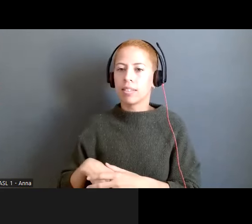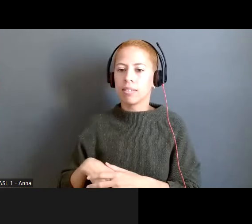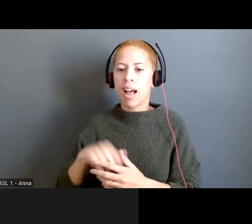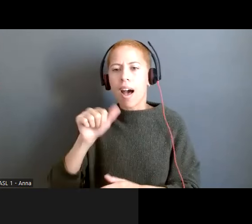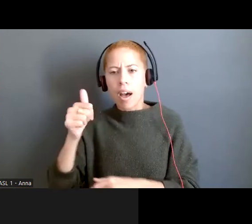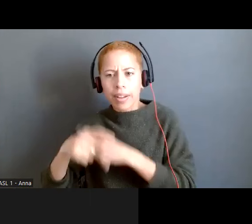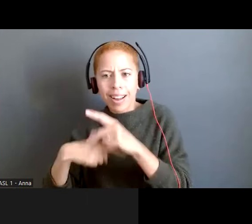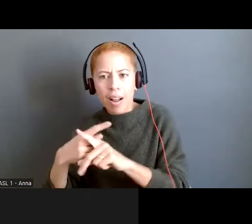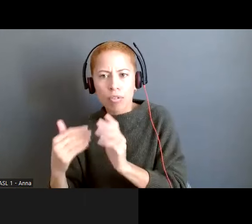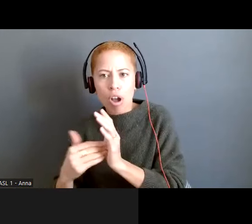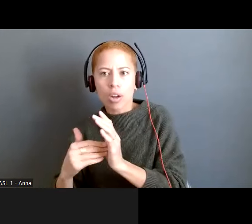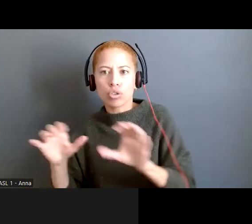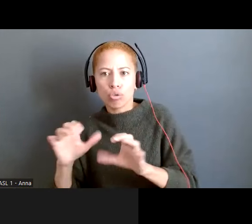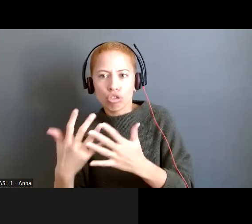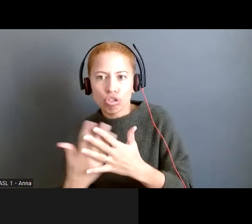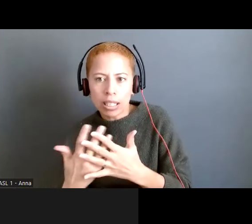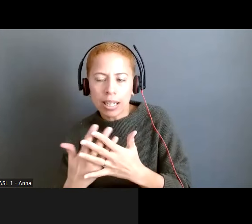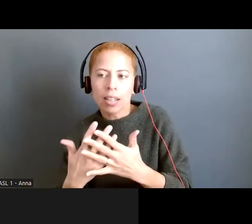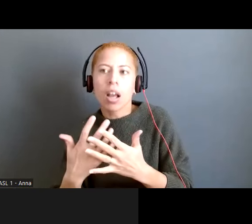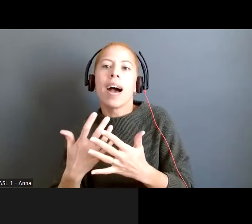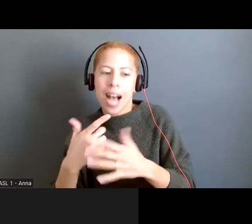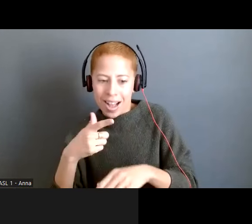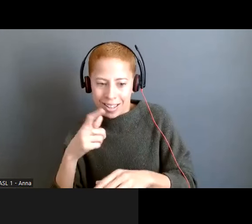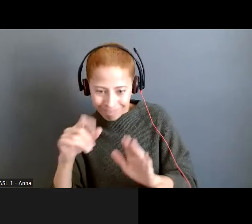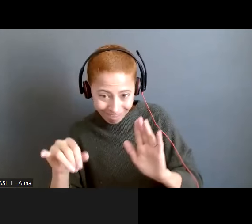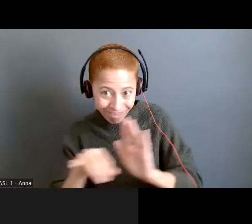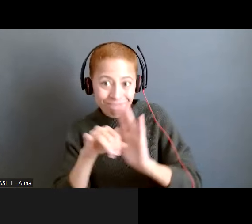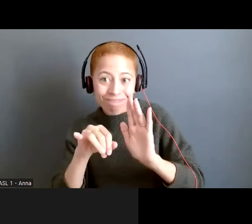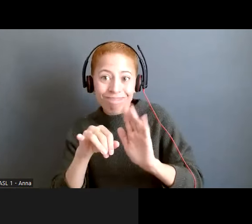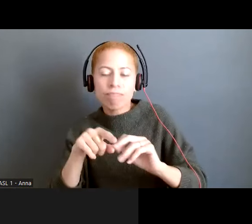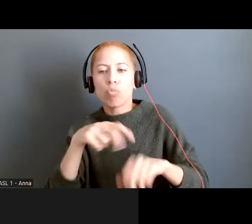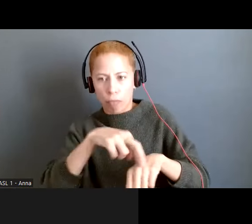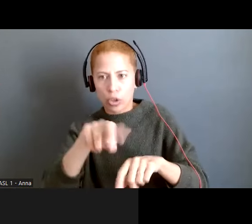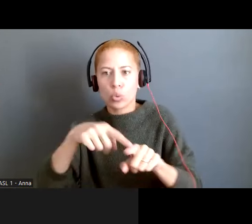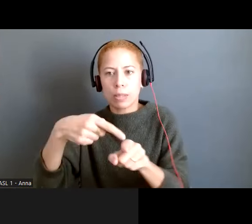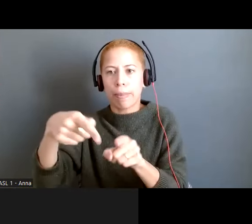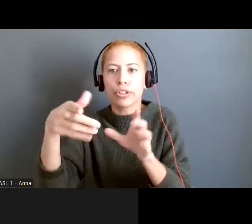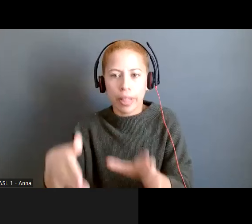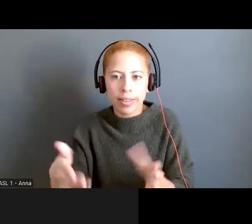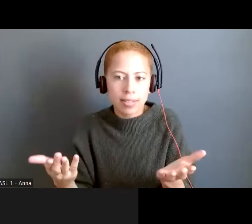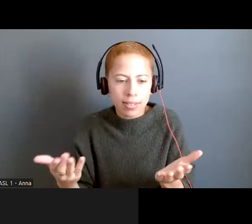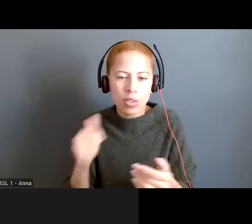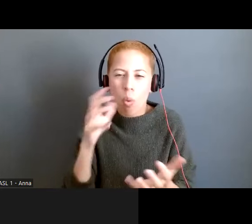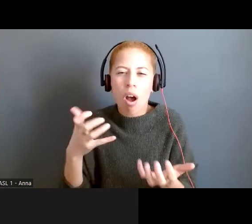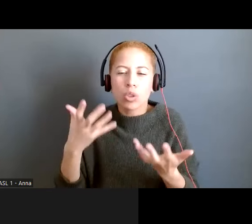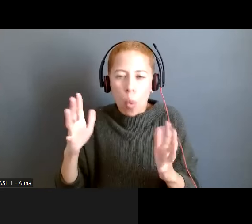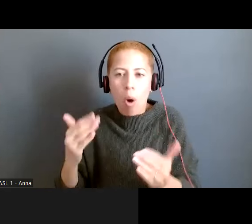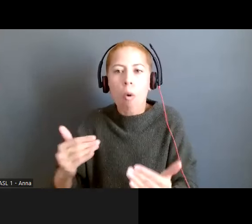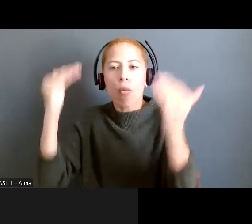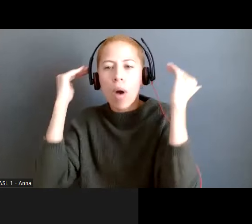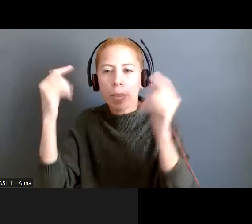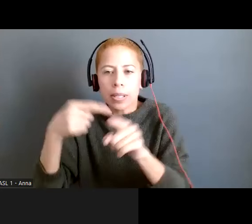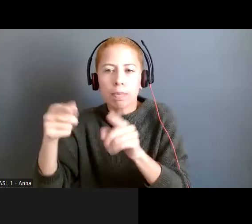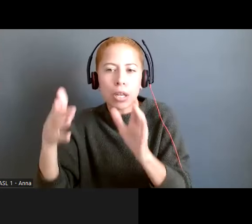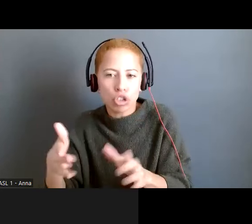when people really need to go to a specialist. So those are a couple things I would add. I'd just be interested in, and maybe people even putting in the chat if they've